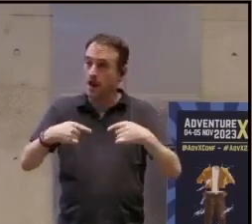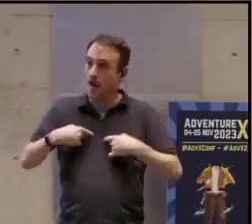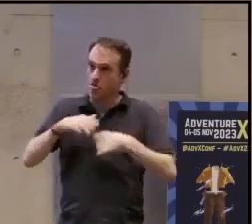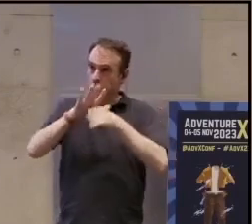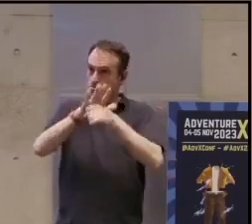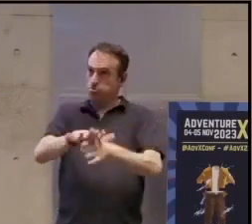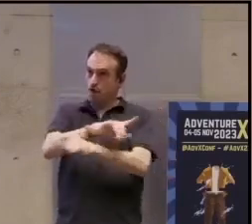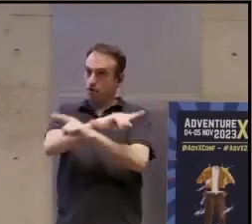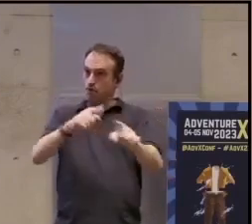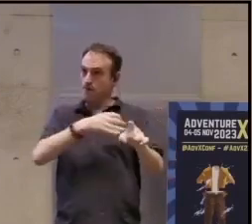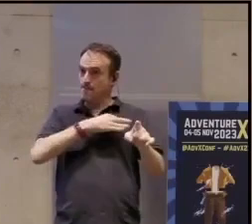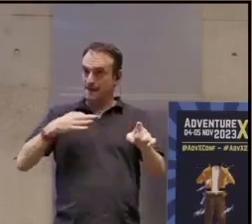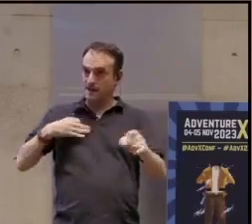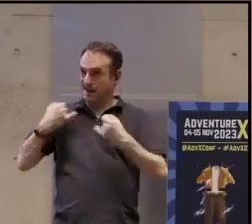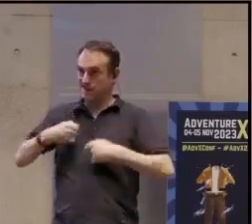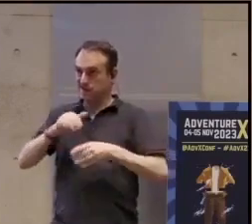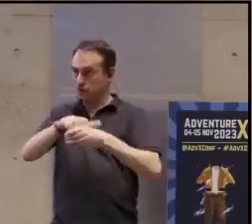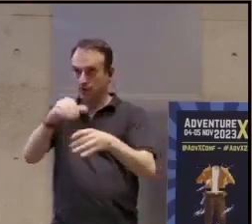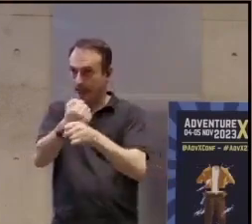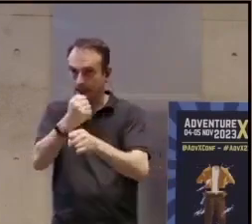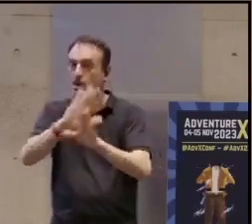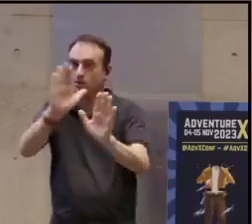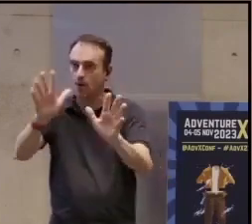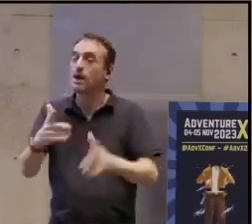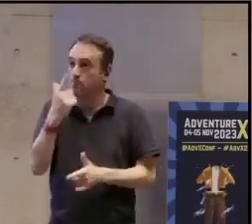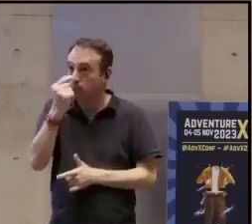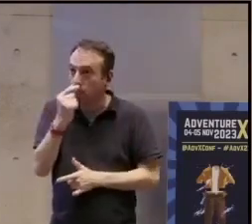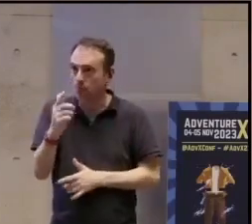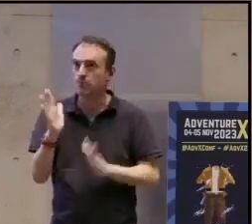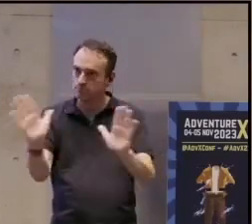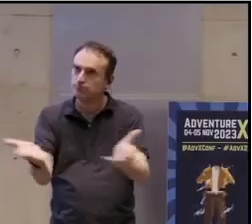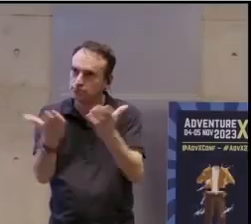include medical conditions, far be it. It's possible.